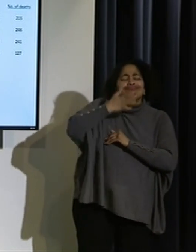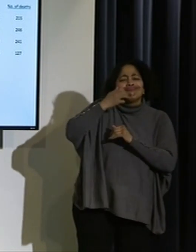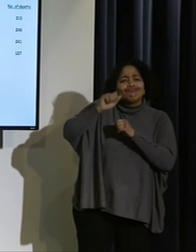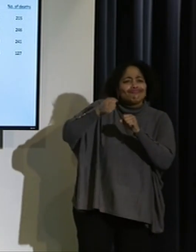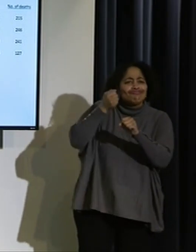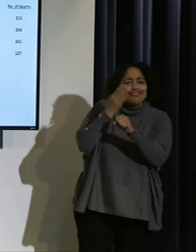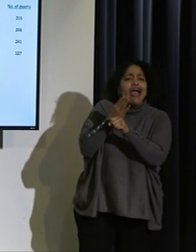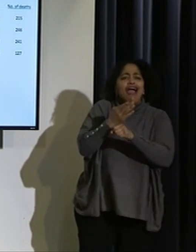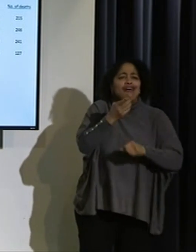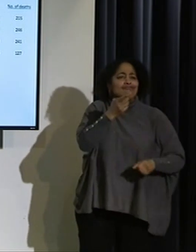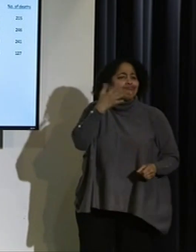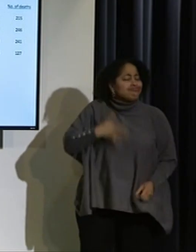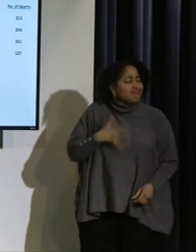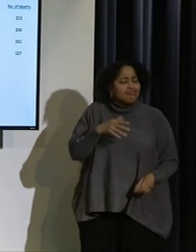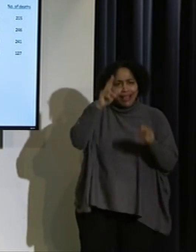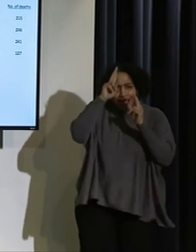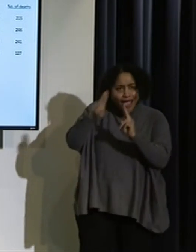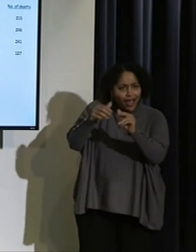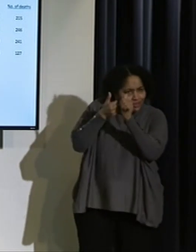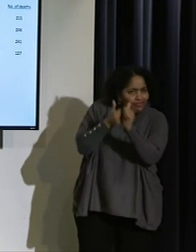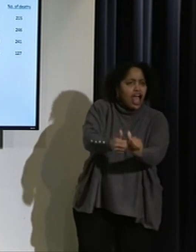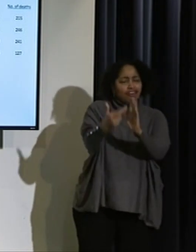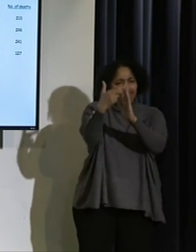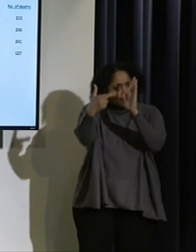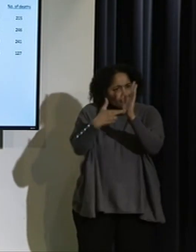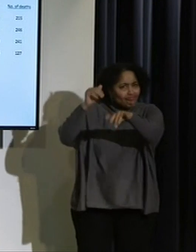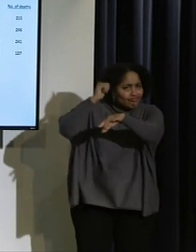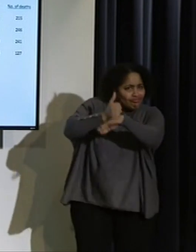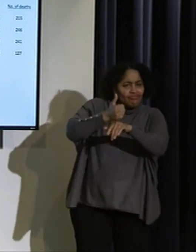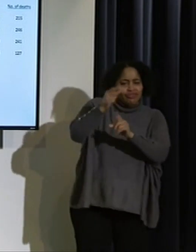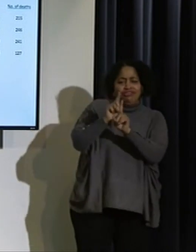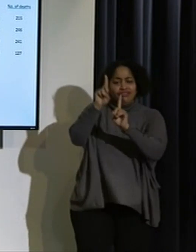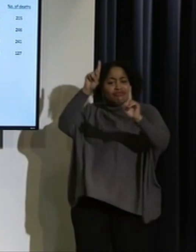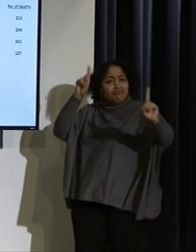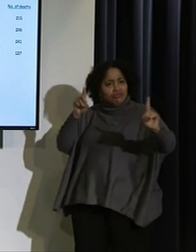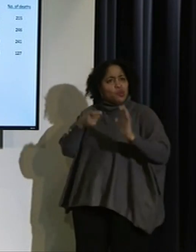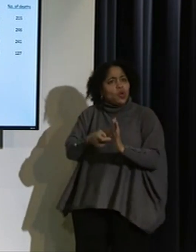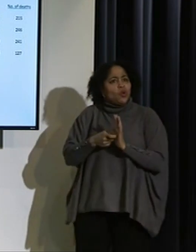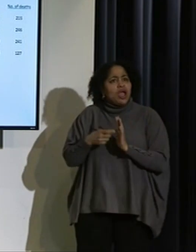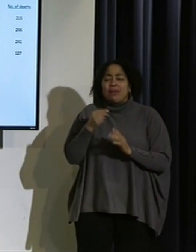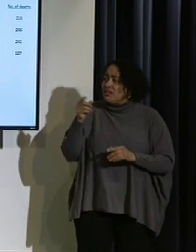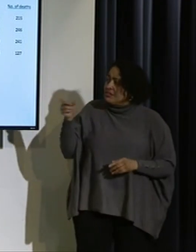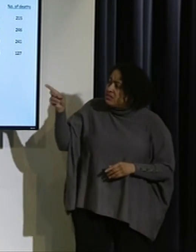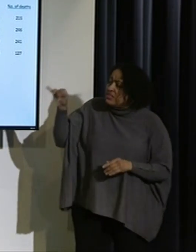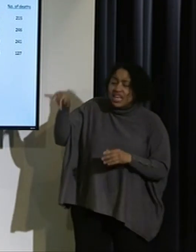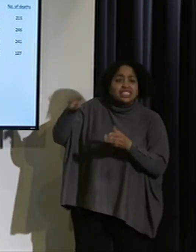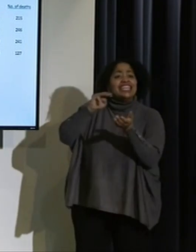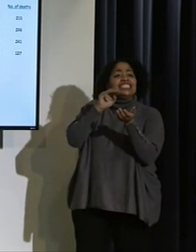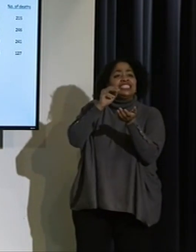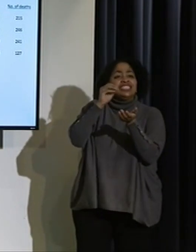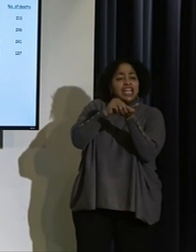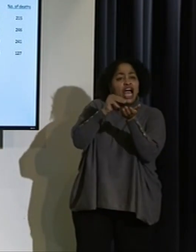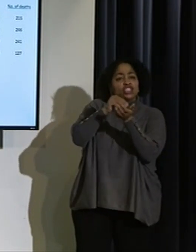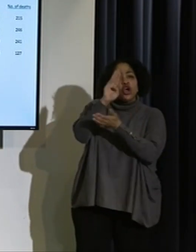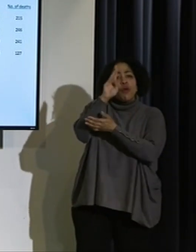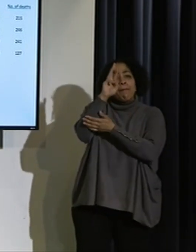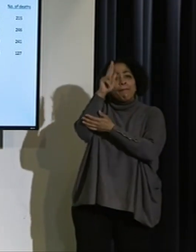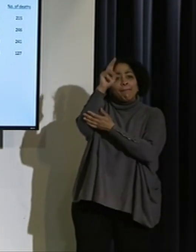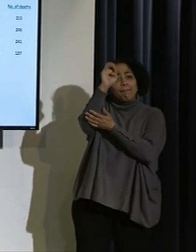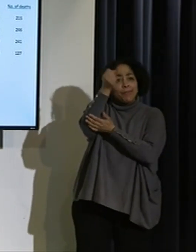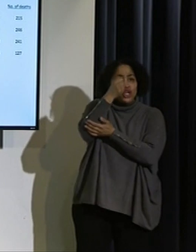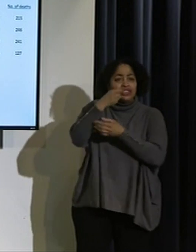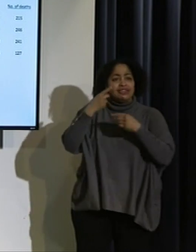job of honoring the social distancing requirement. And this is when Dr. Birx nationally